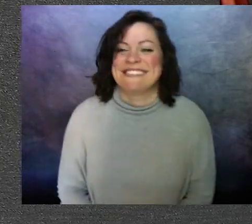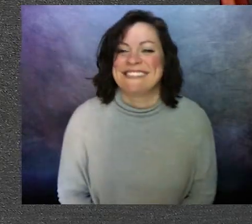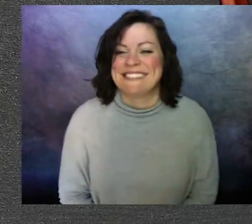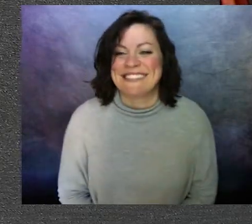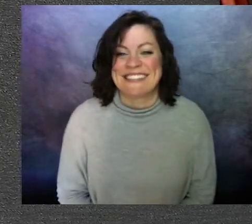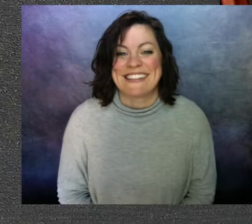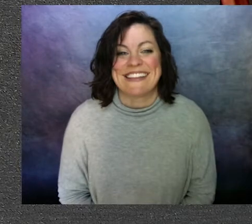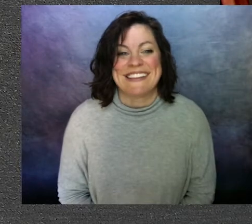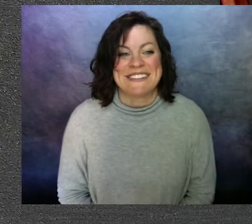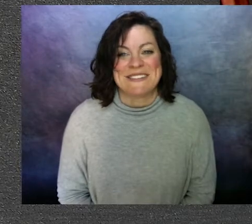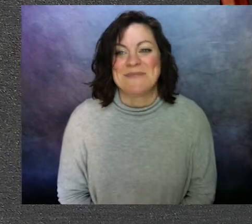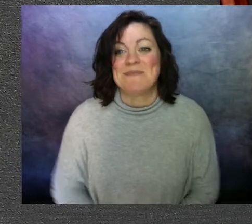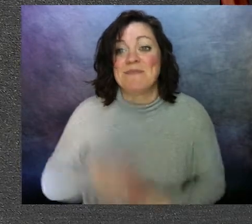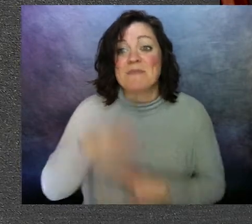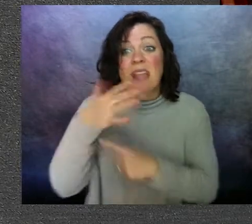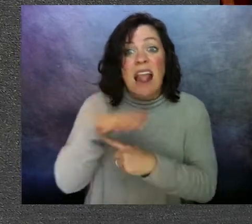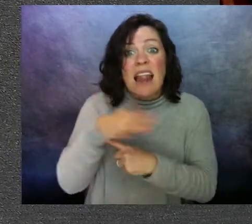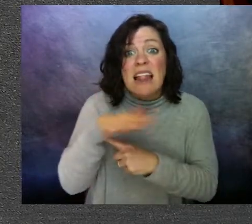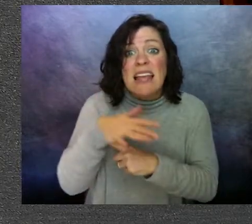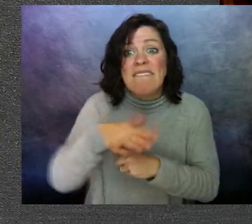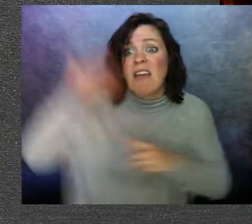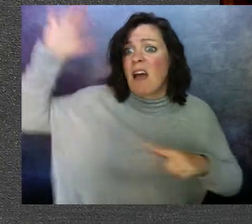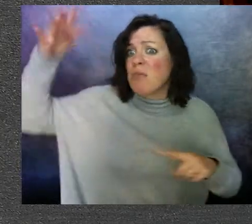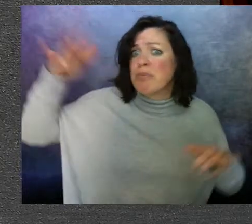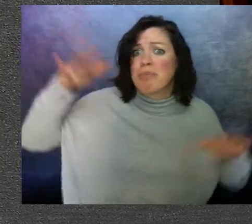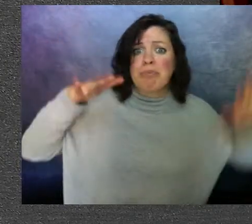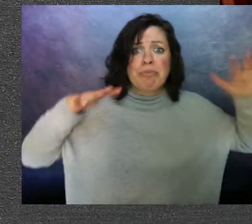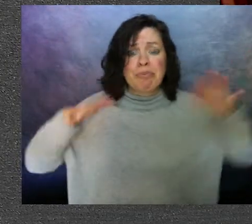Leaves are covering up my street.